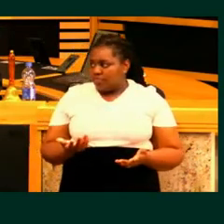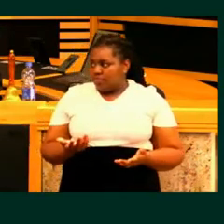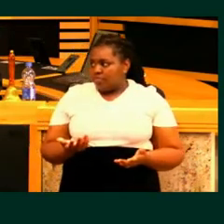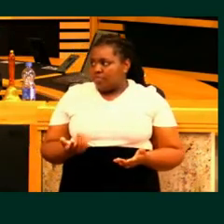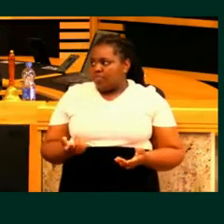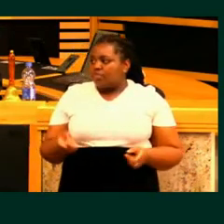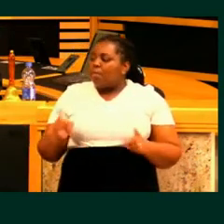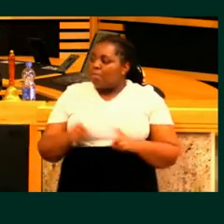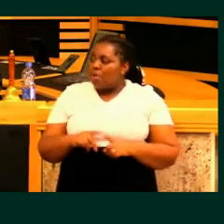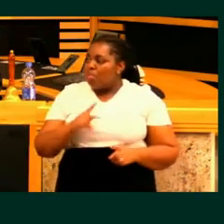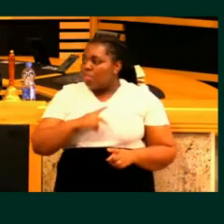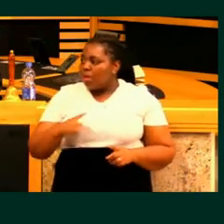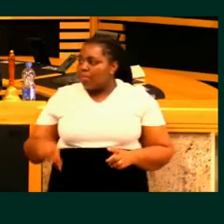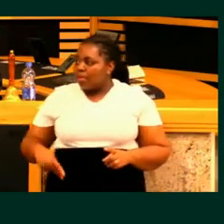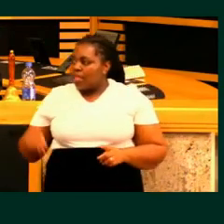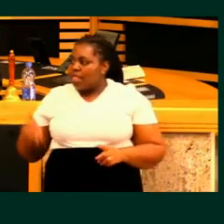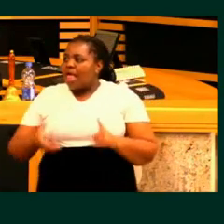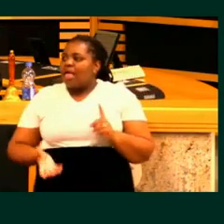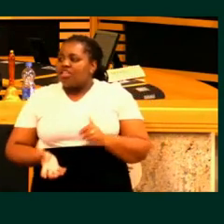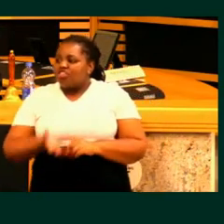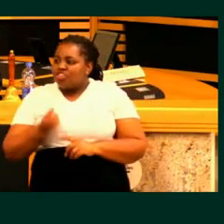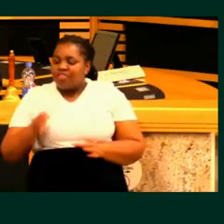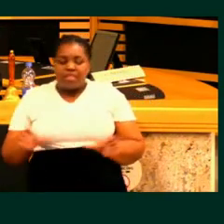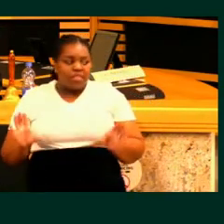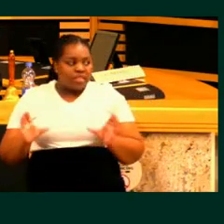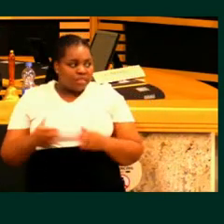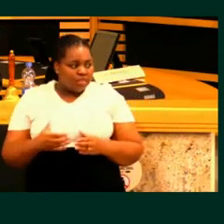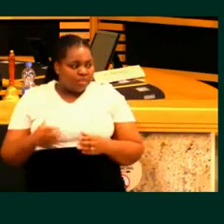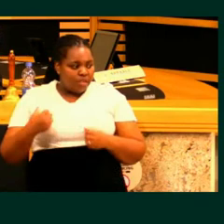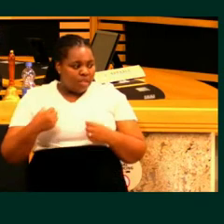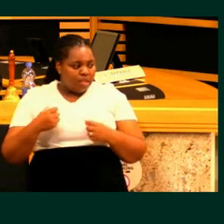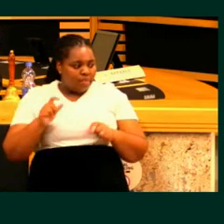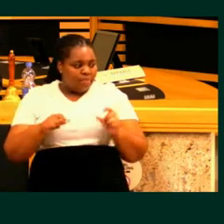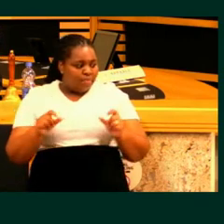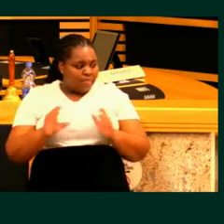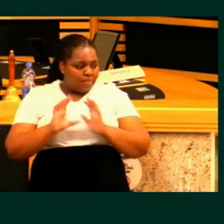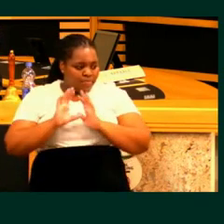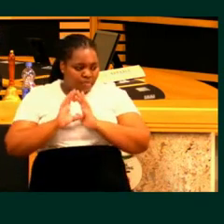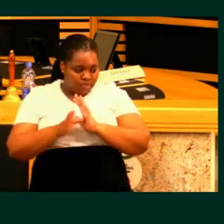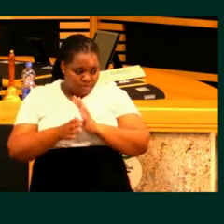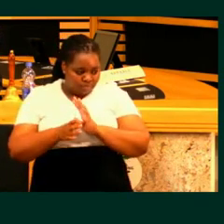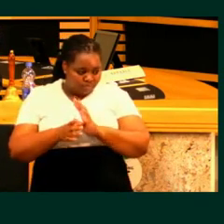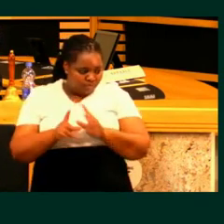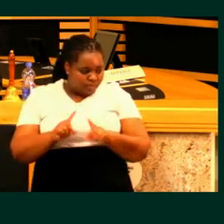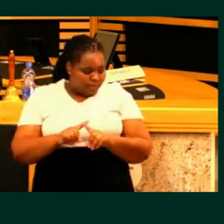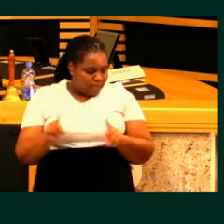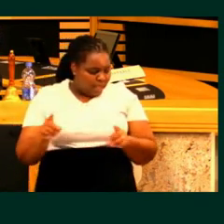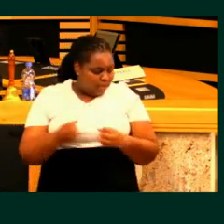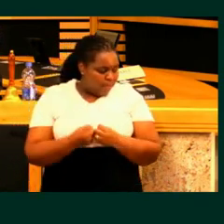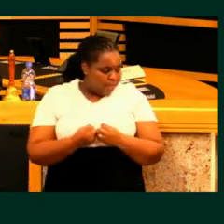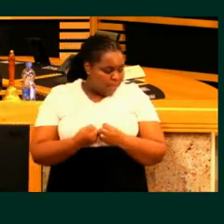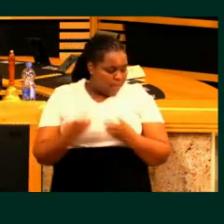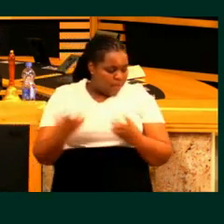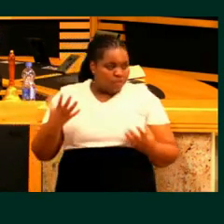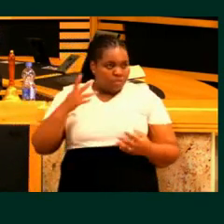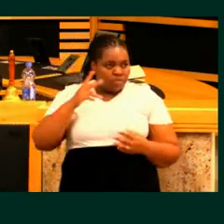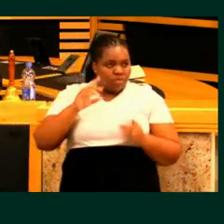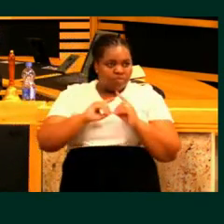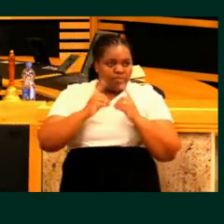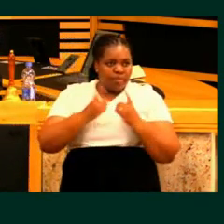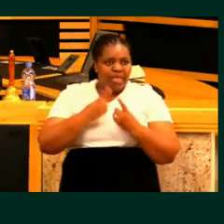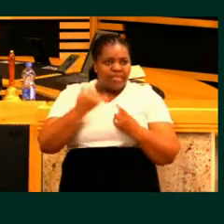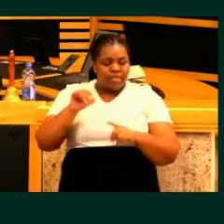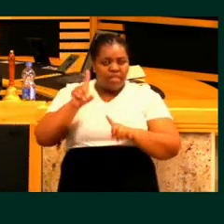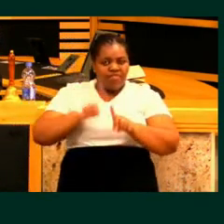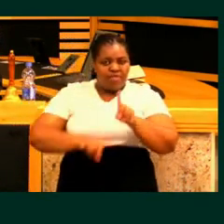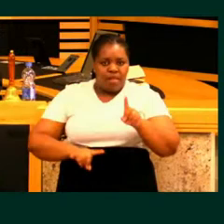Premier both having achieved the set Targets on employment of persons living with disabilities but most departments under the premier's leadership are still failing